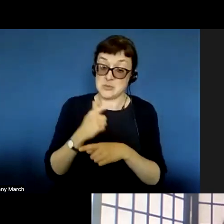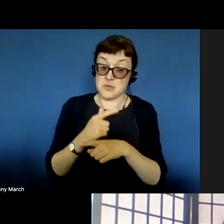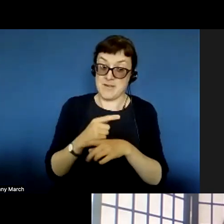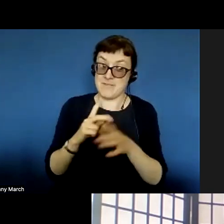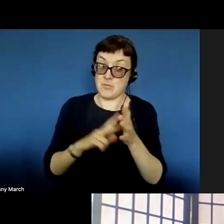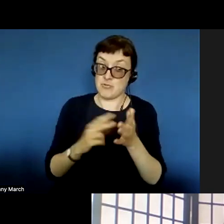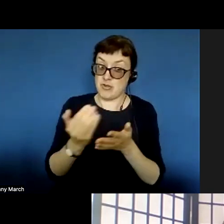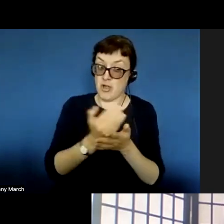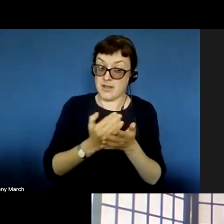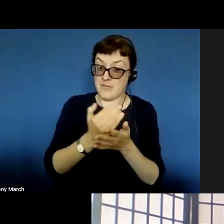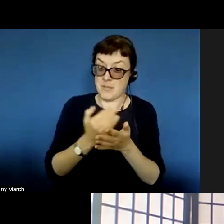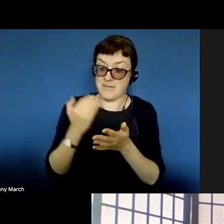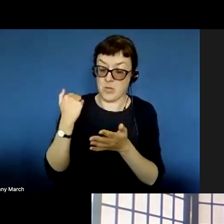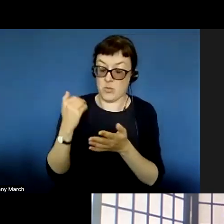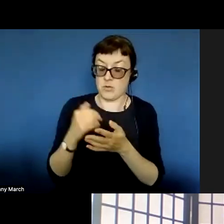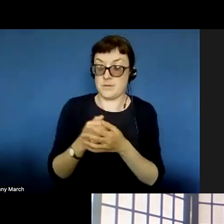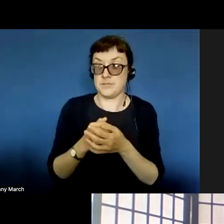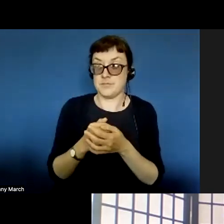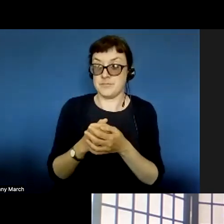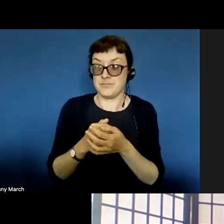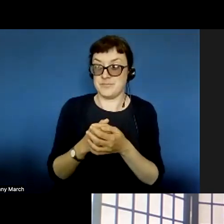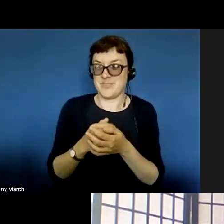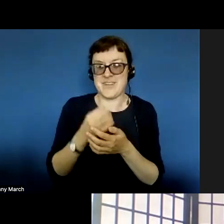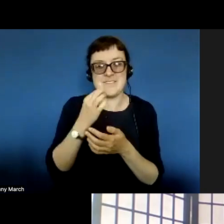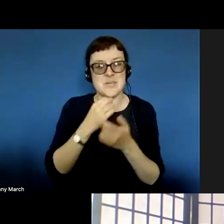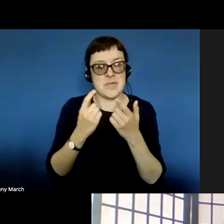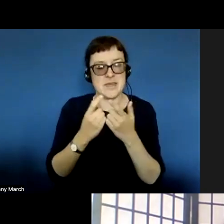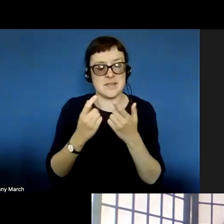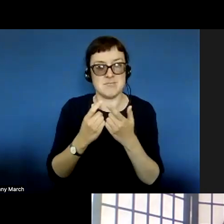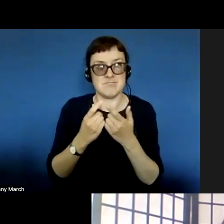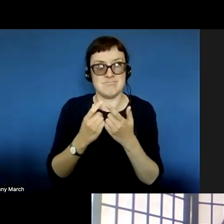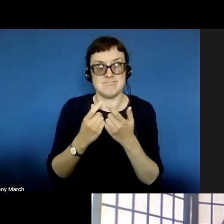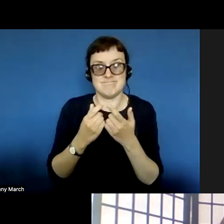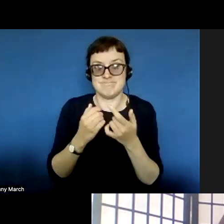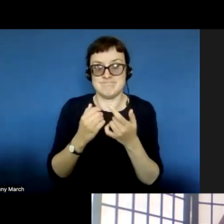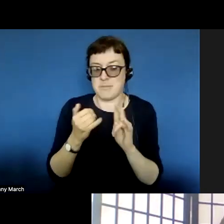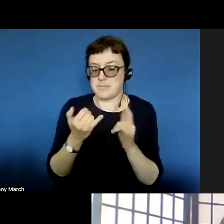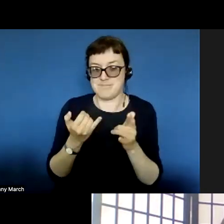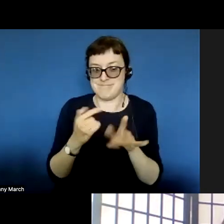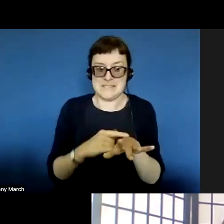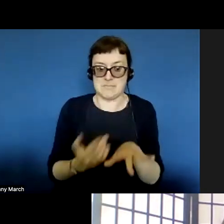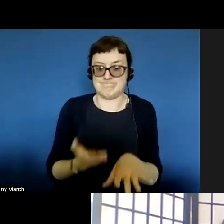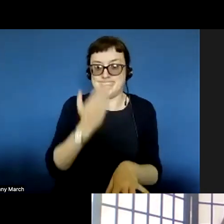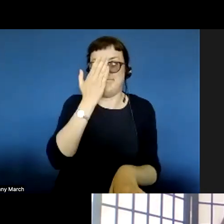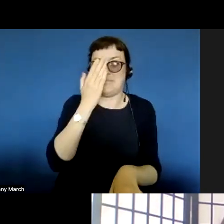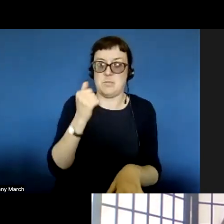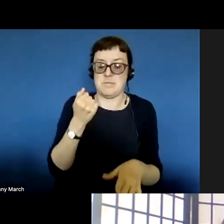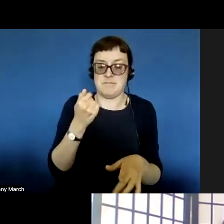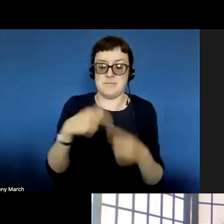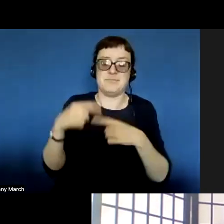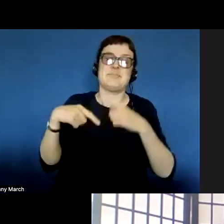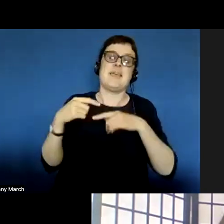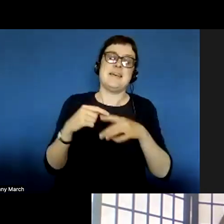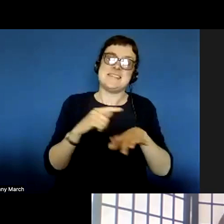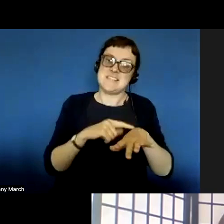think, for something. And sometimes like there's a couple of things. It's like sometimes it's just like, you know, time. Like this was the project finished like 4 years ago, essentially.